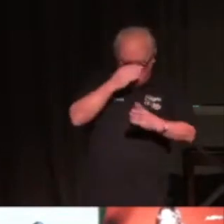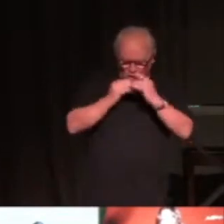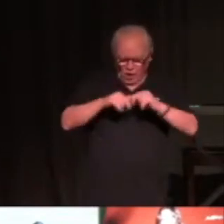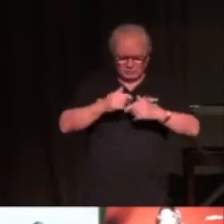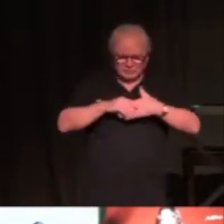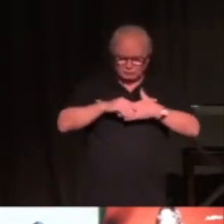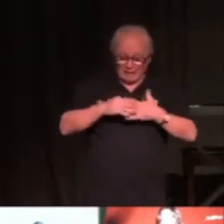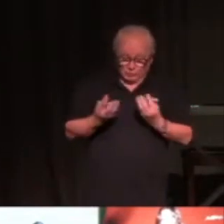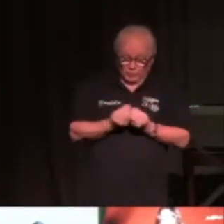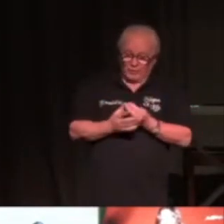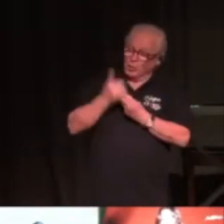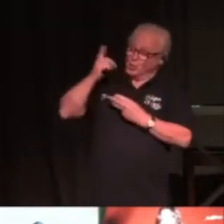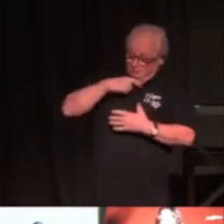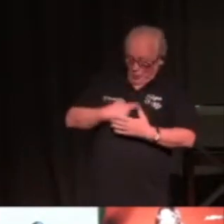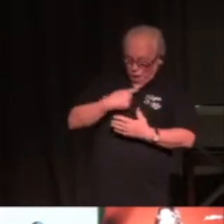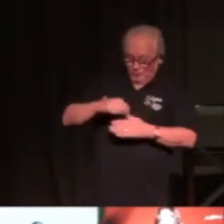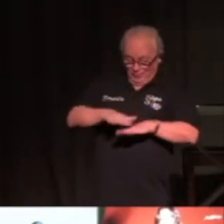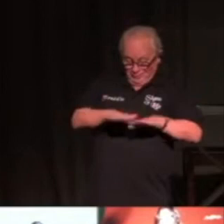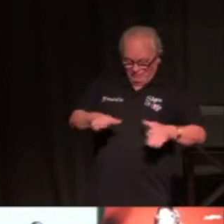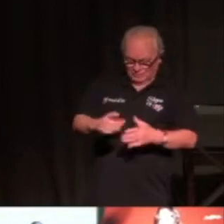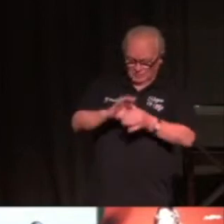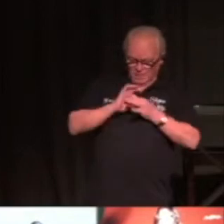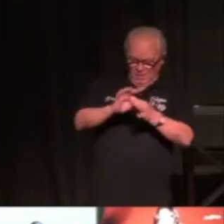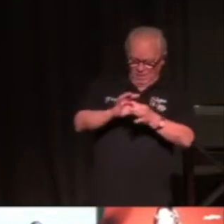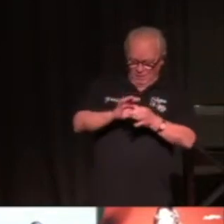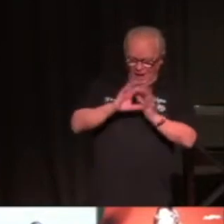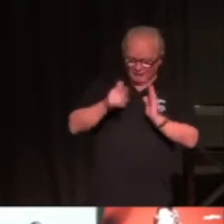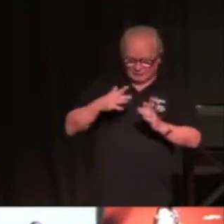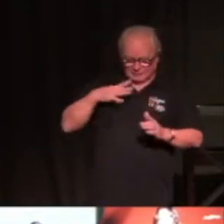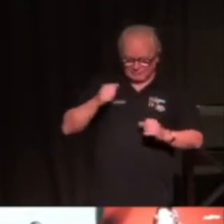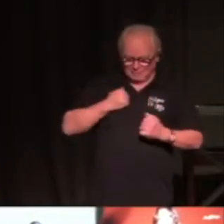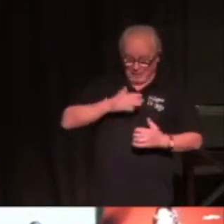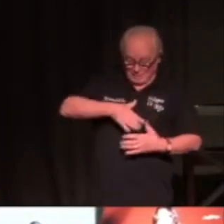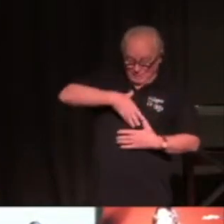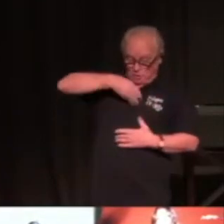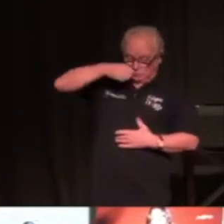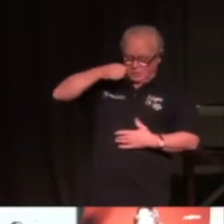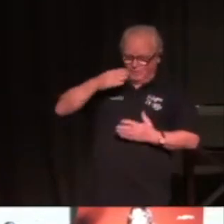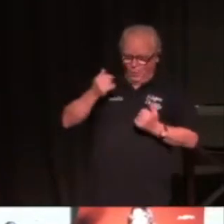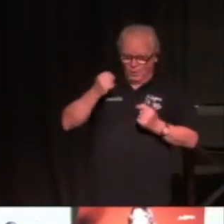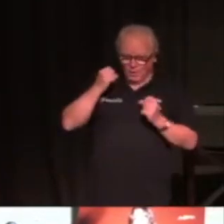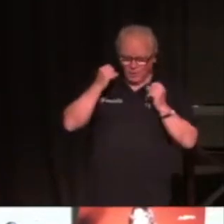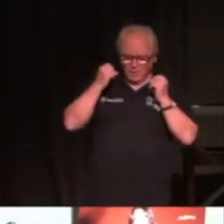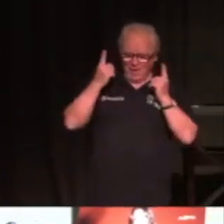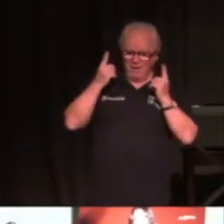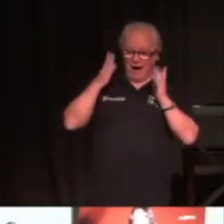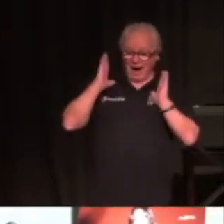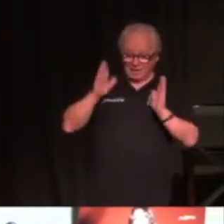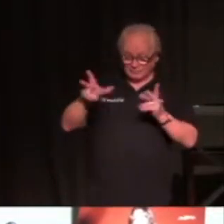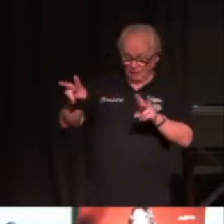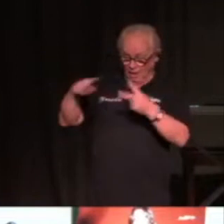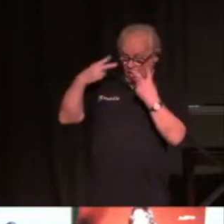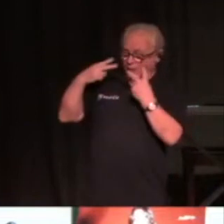on a personal level. And to do that, we have to have spiritual senses. We have to hear him. We have to hear